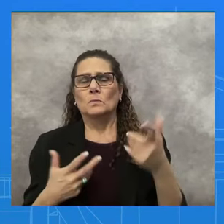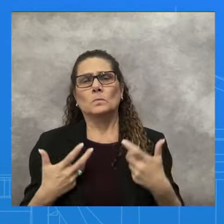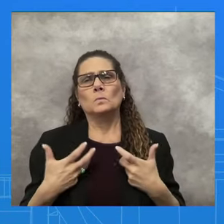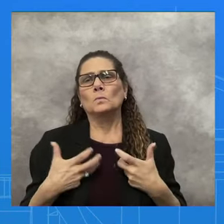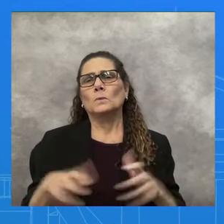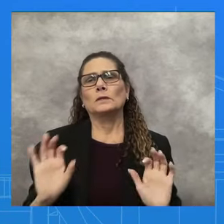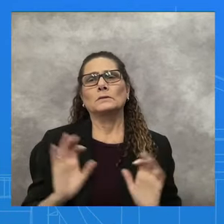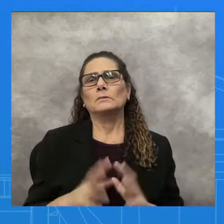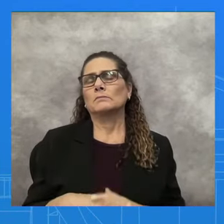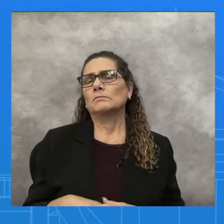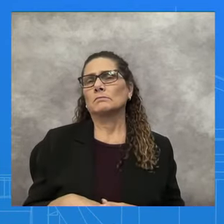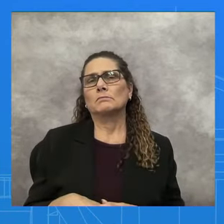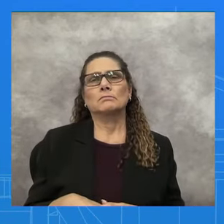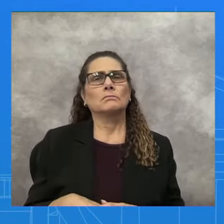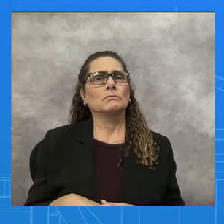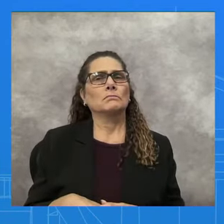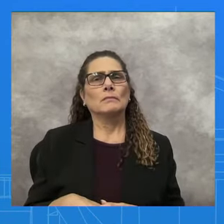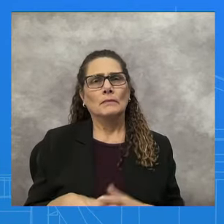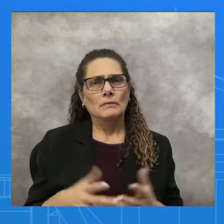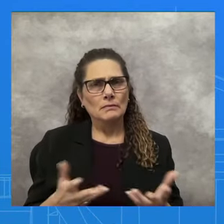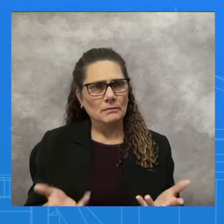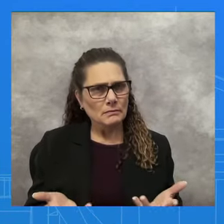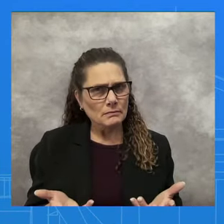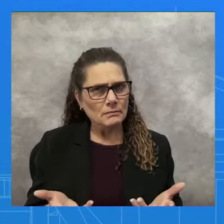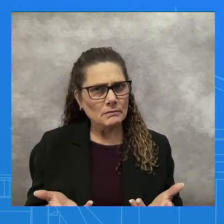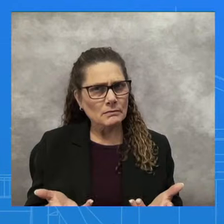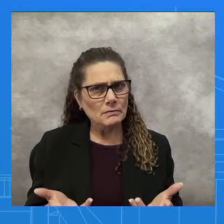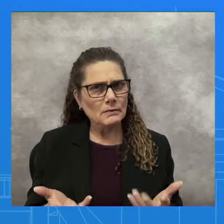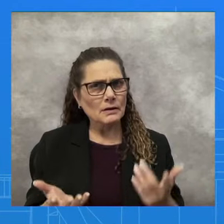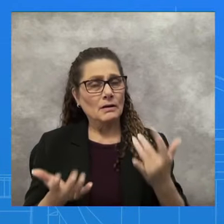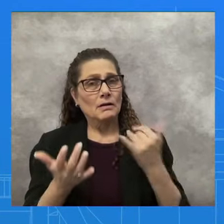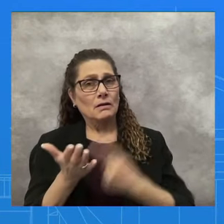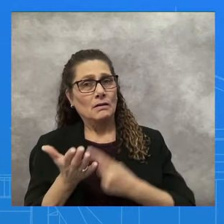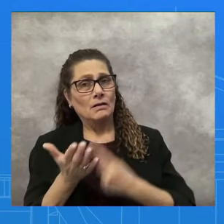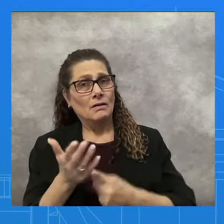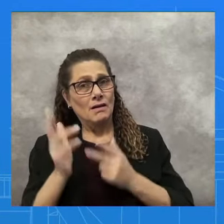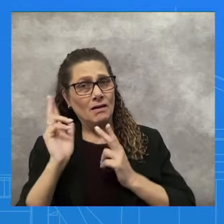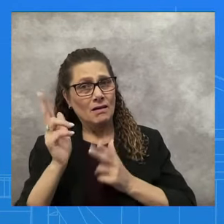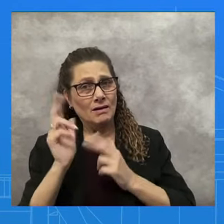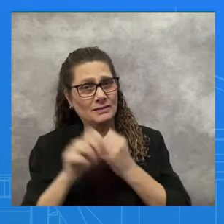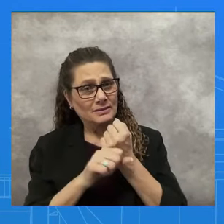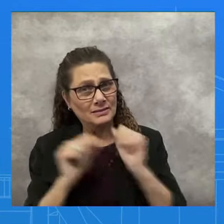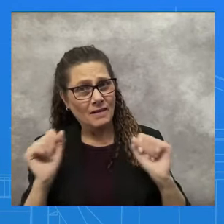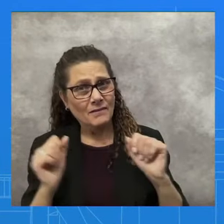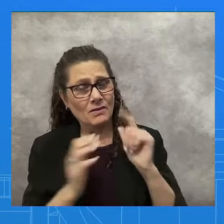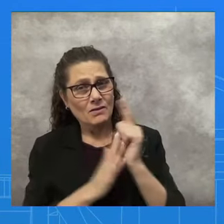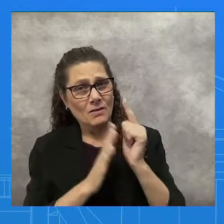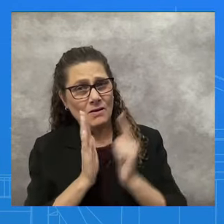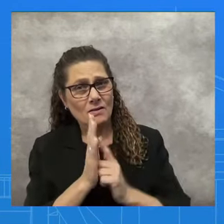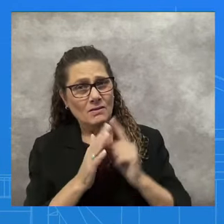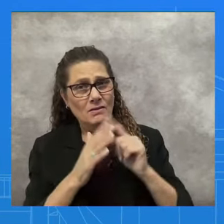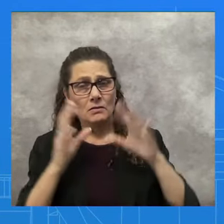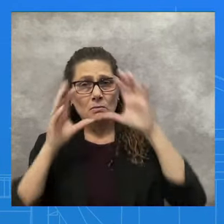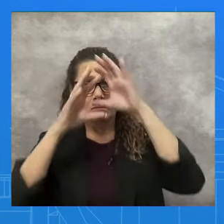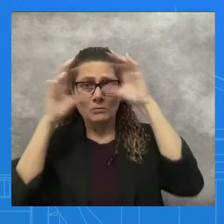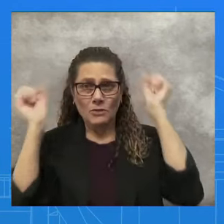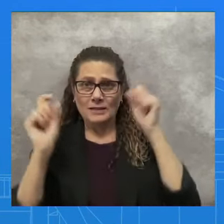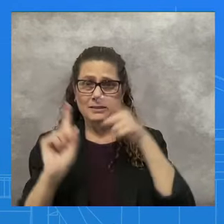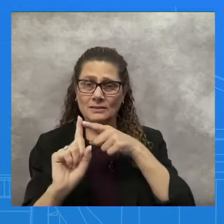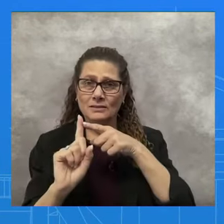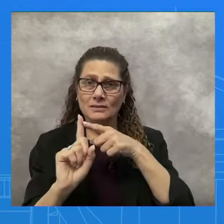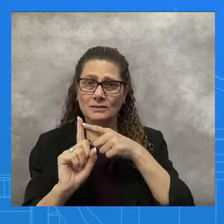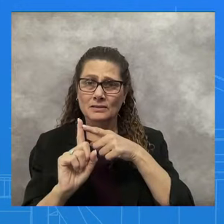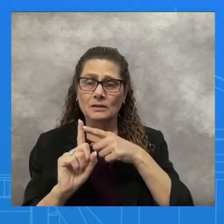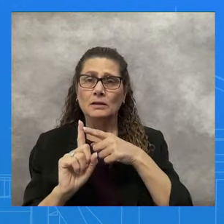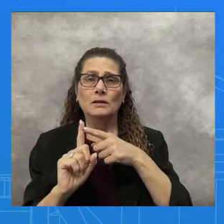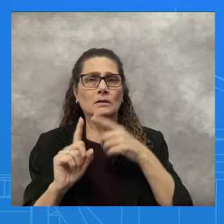safety legislation, where he was able to secure that. He took that very seriously, worked with, in that particular instinct, worked with both sides